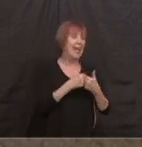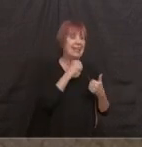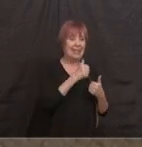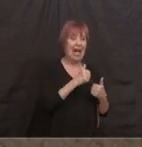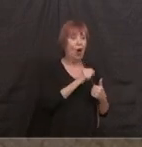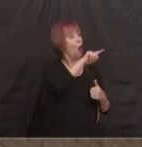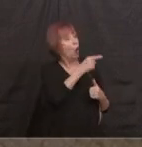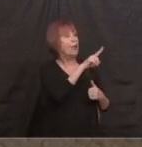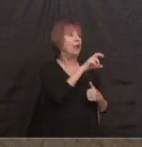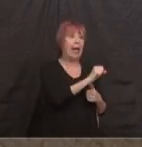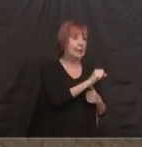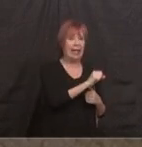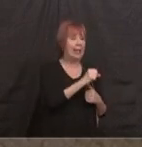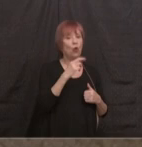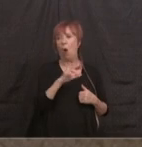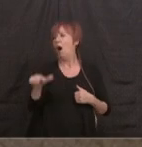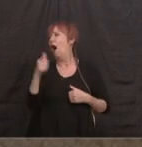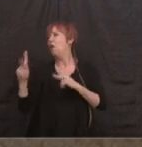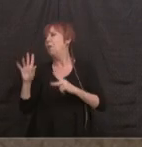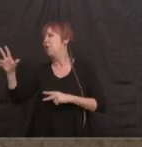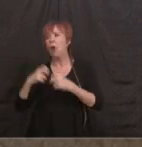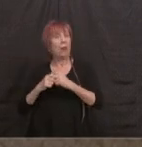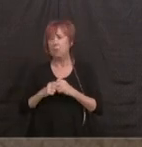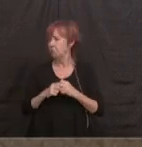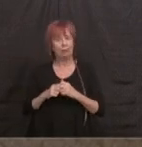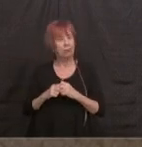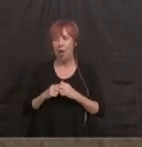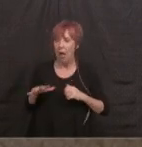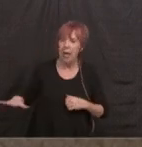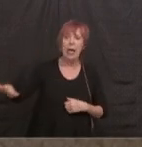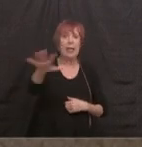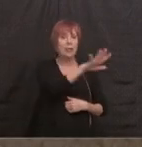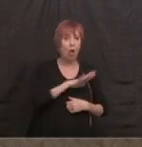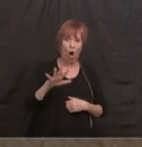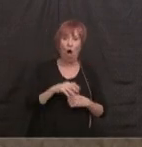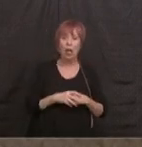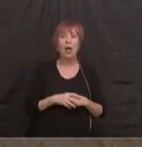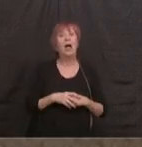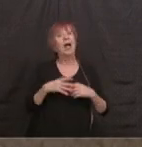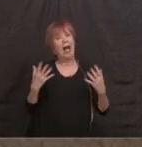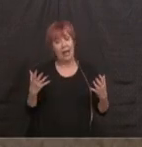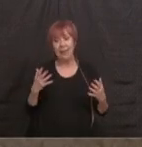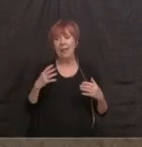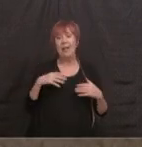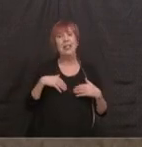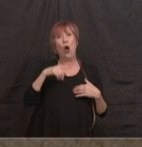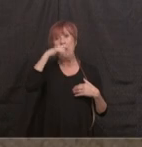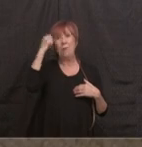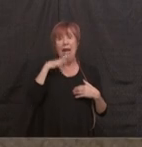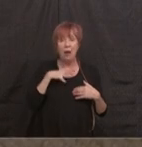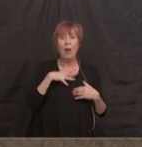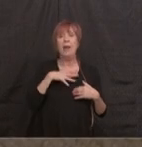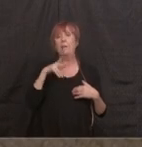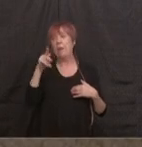our problem right now. And that the gaps in equality are steeper for Black women, women of color, and